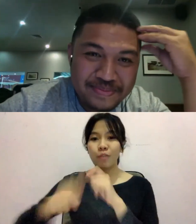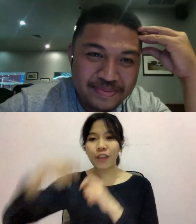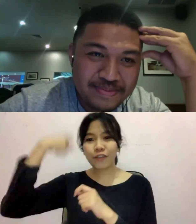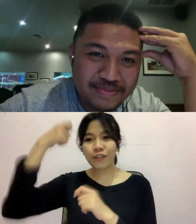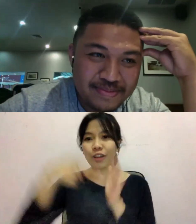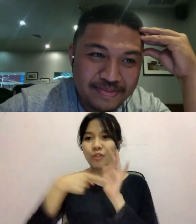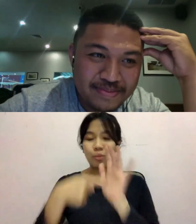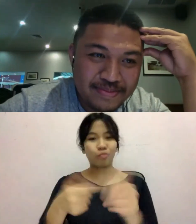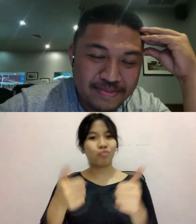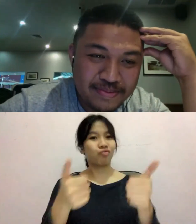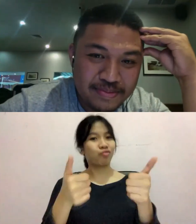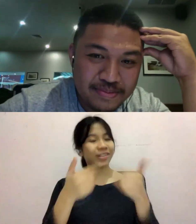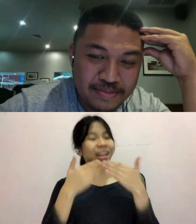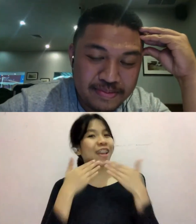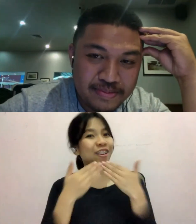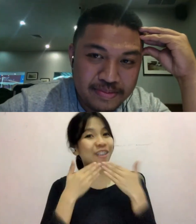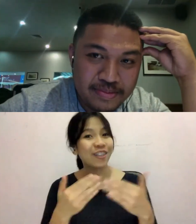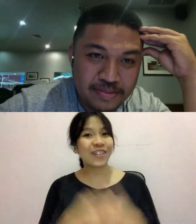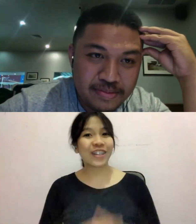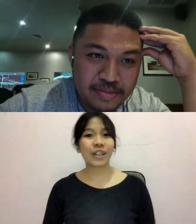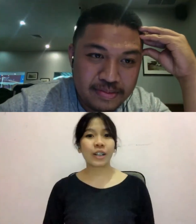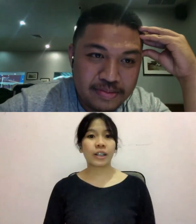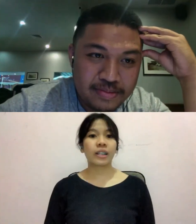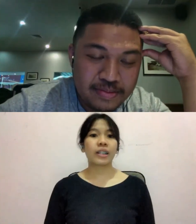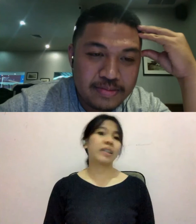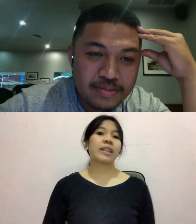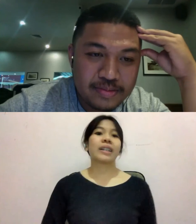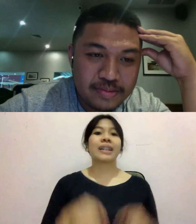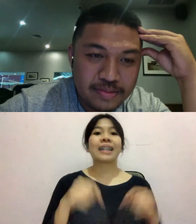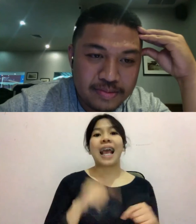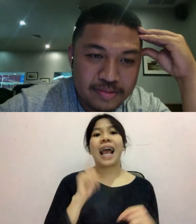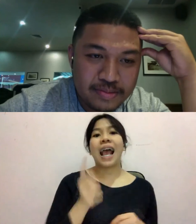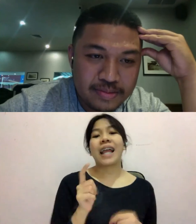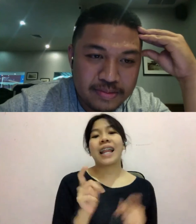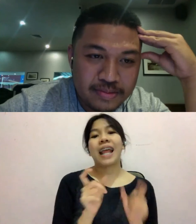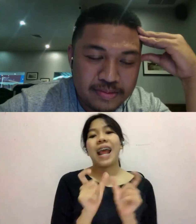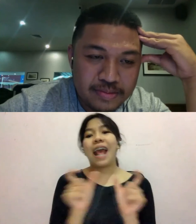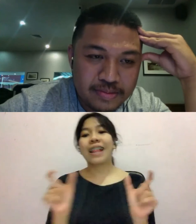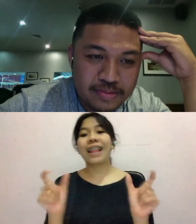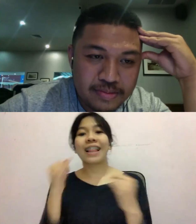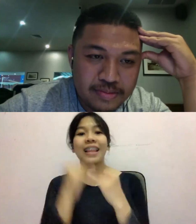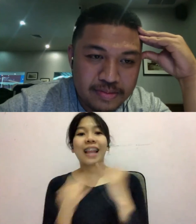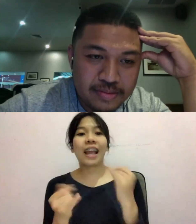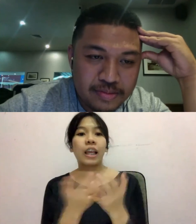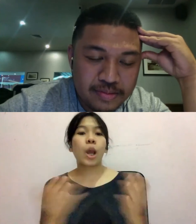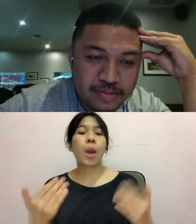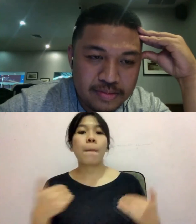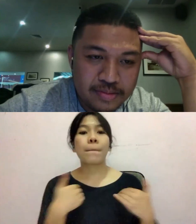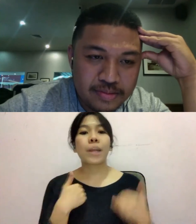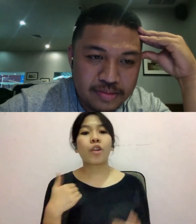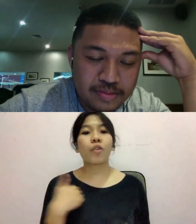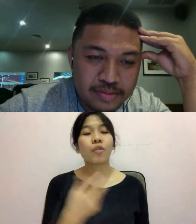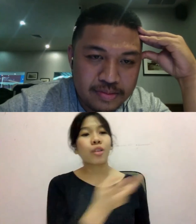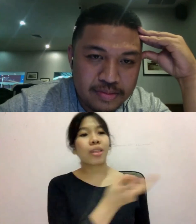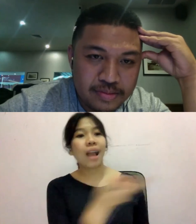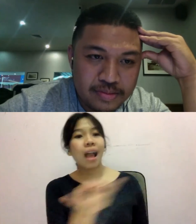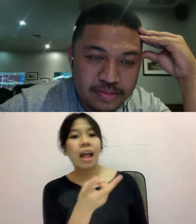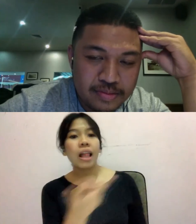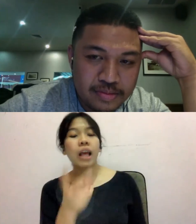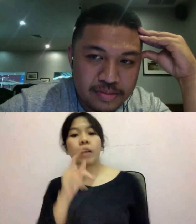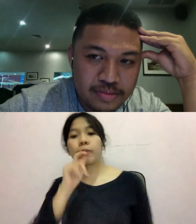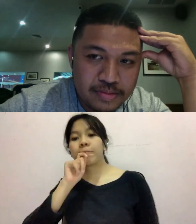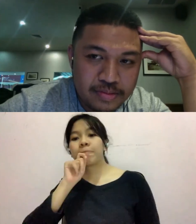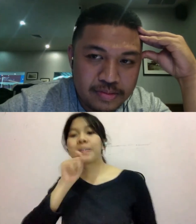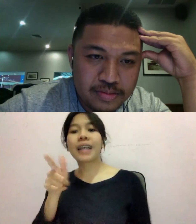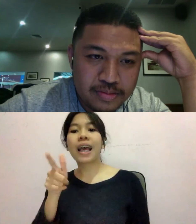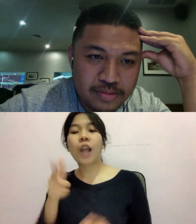Okay, so as a closing statement, what message would you like to impart to people out there